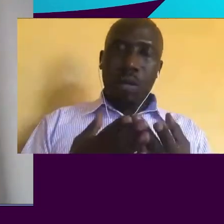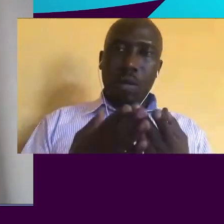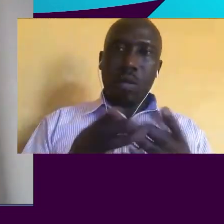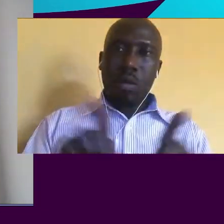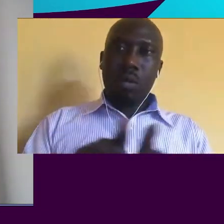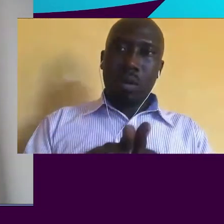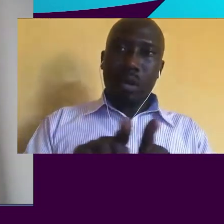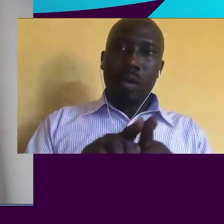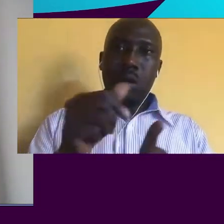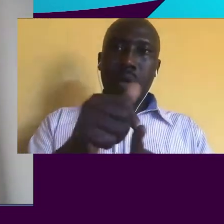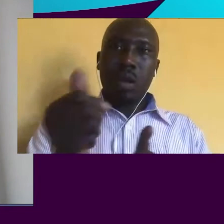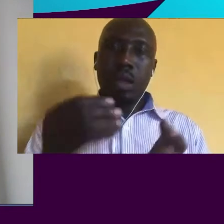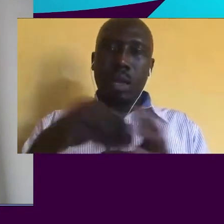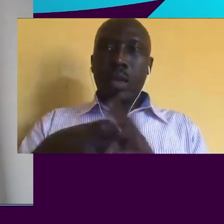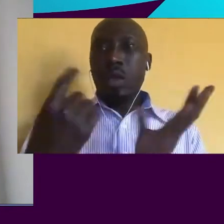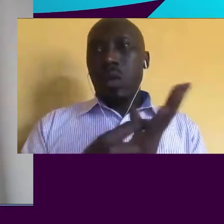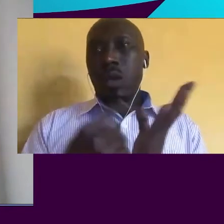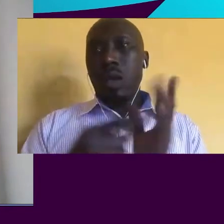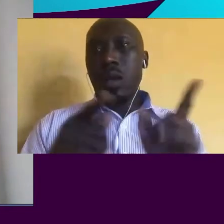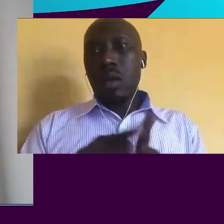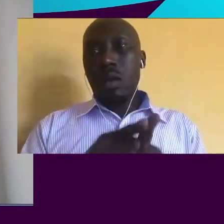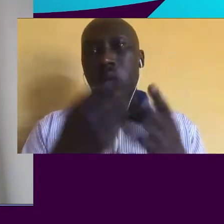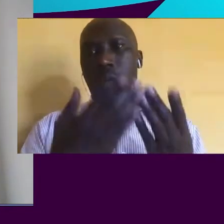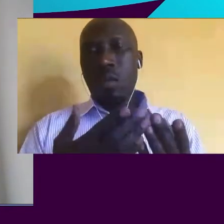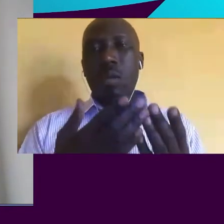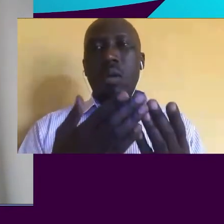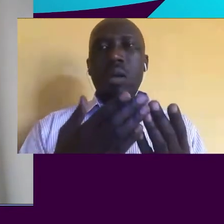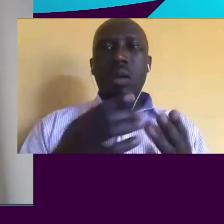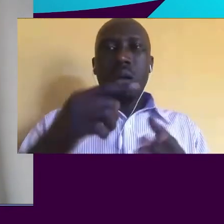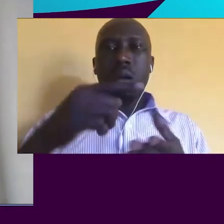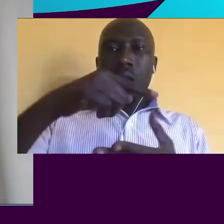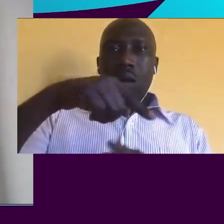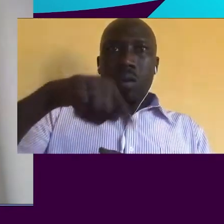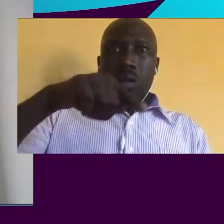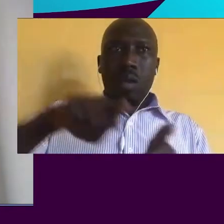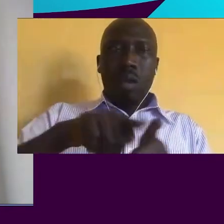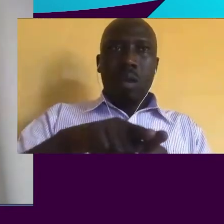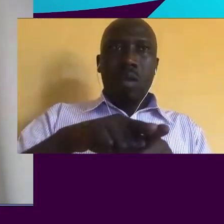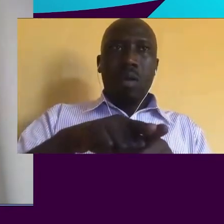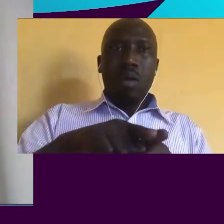Uganda, a thing came up around the shorts that we had were white.